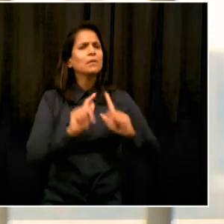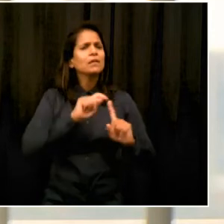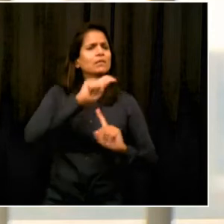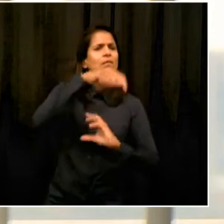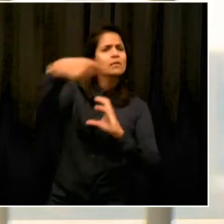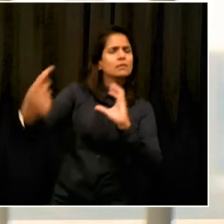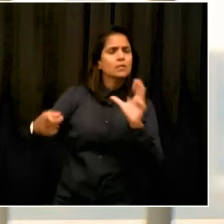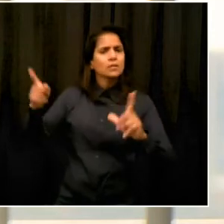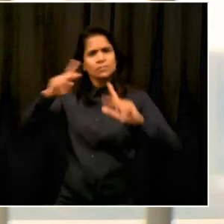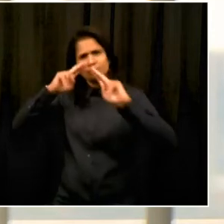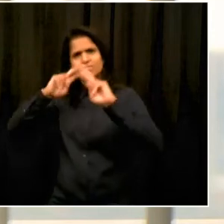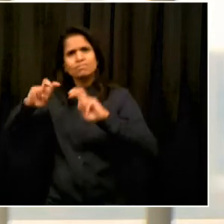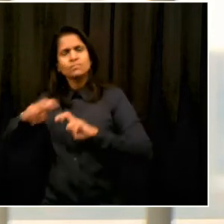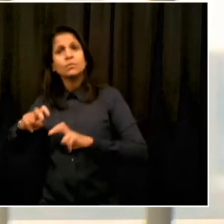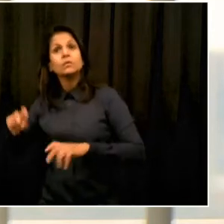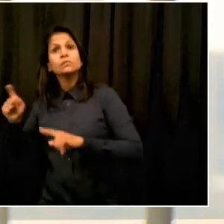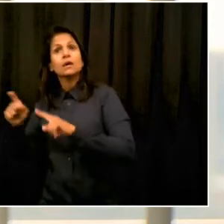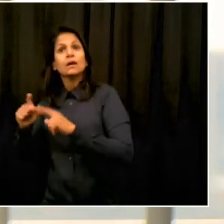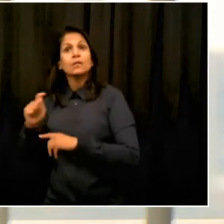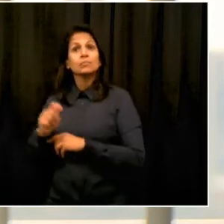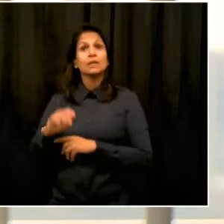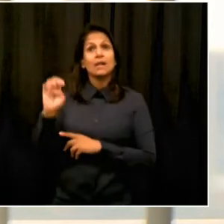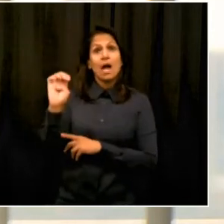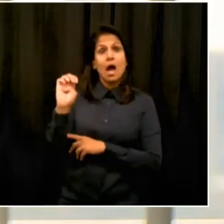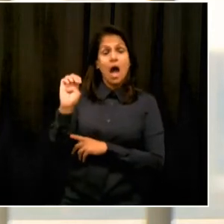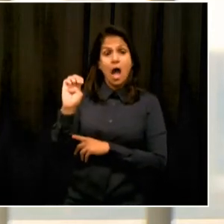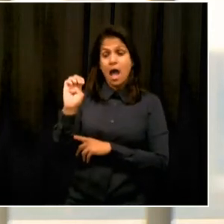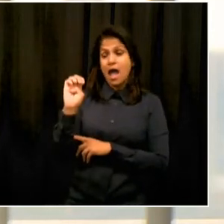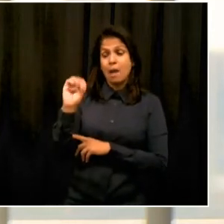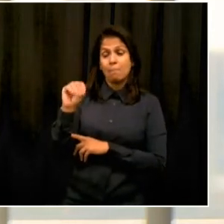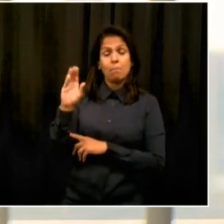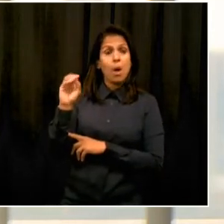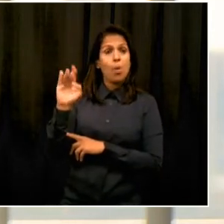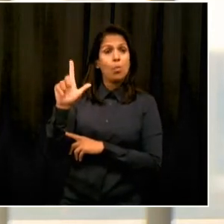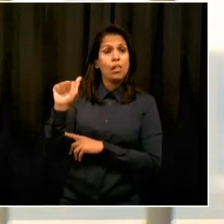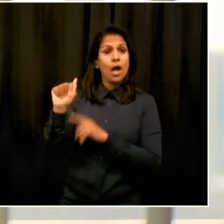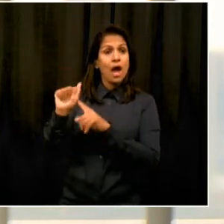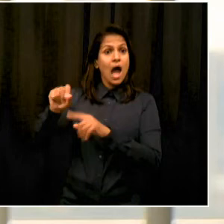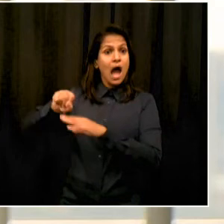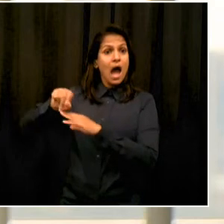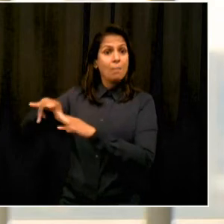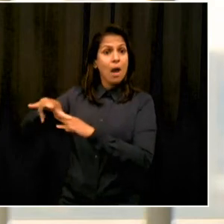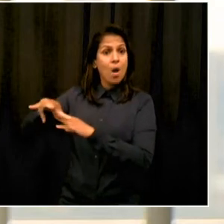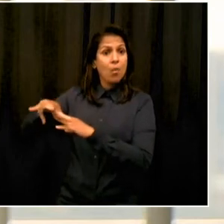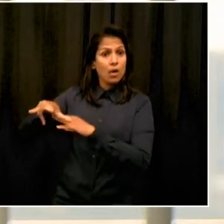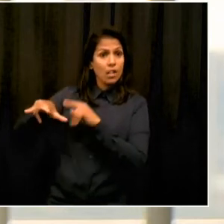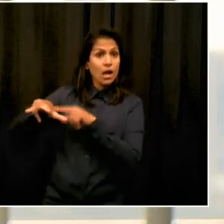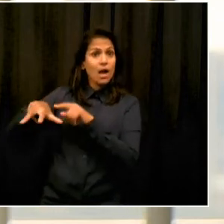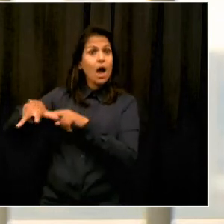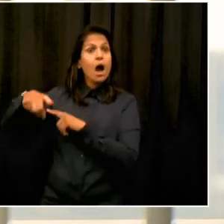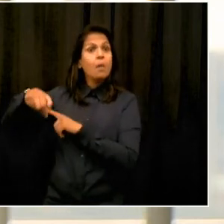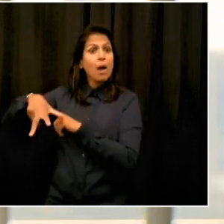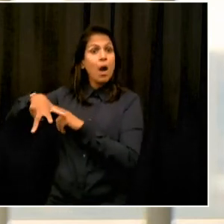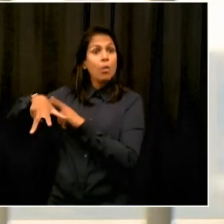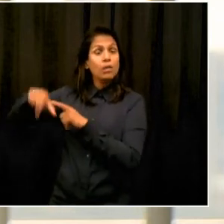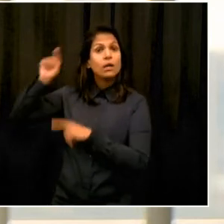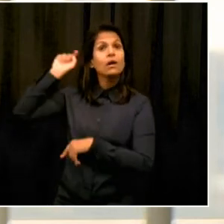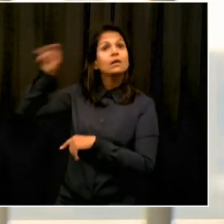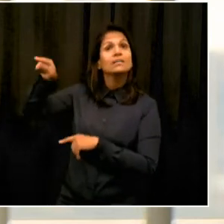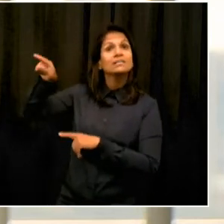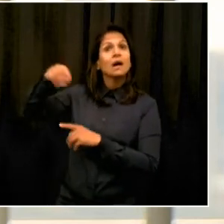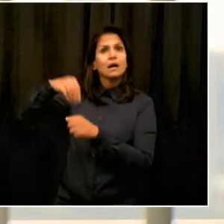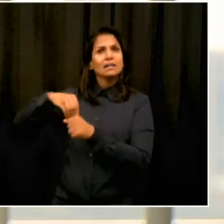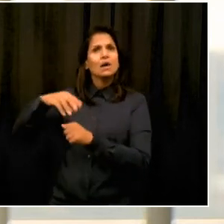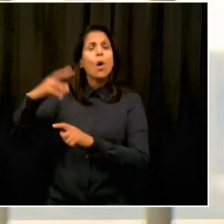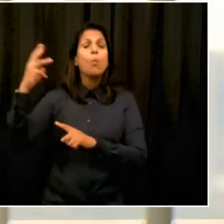West Africa. Some critical questions. How do you train disease detectives to detect disease early and